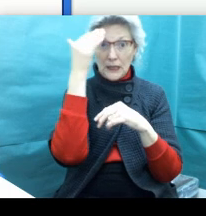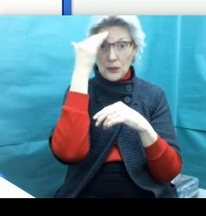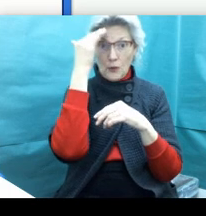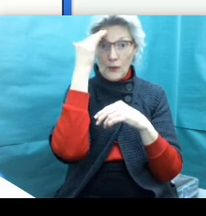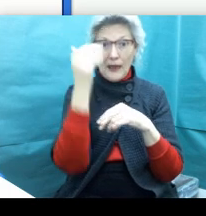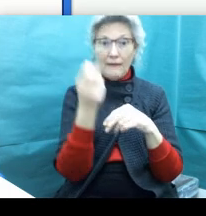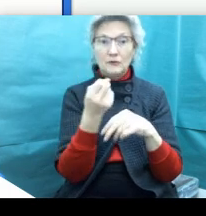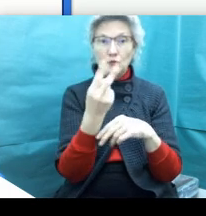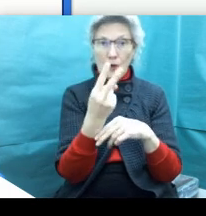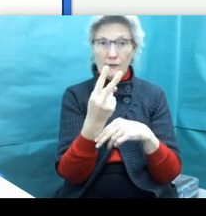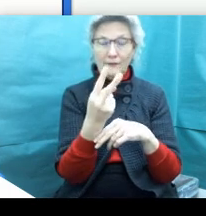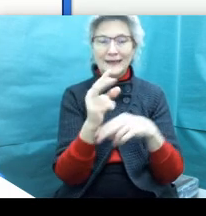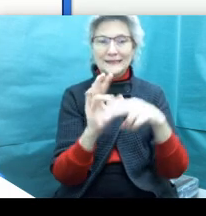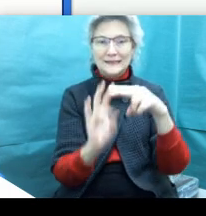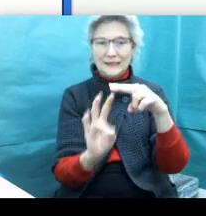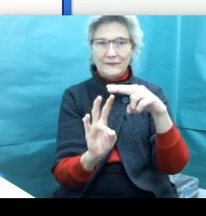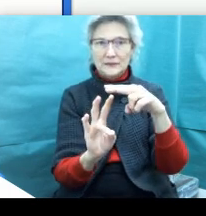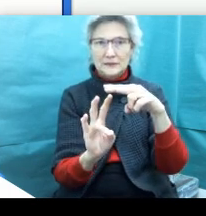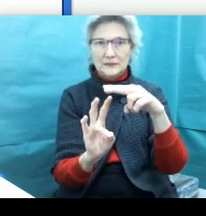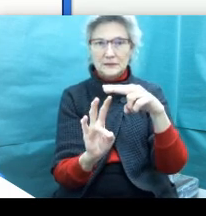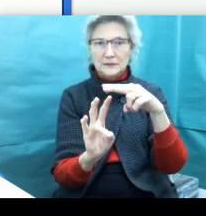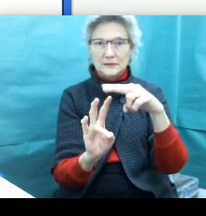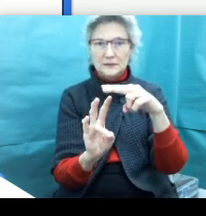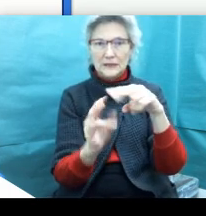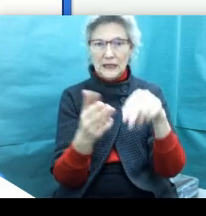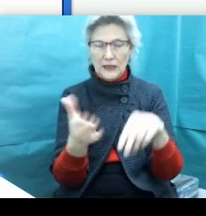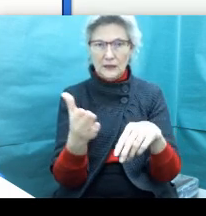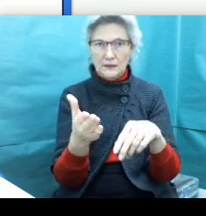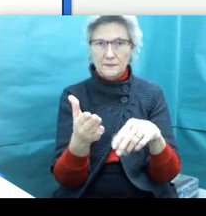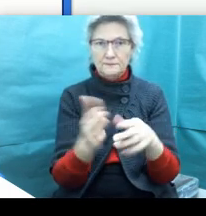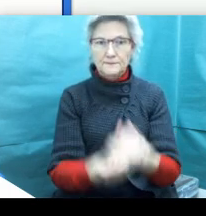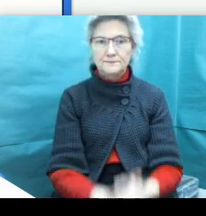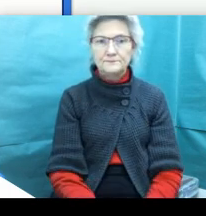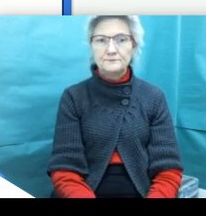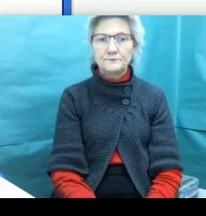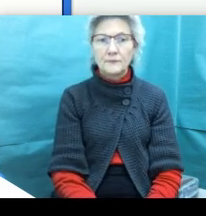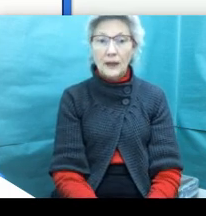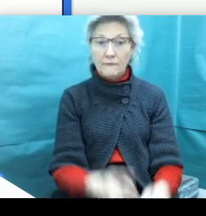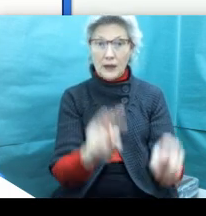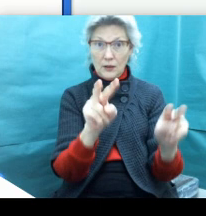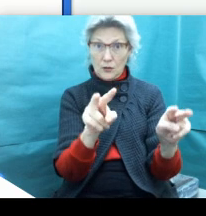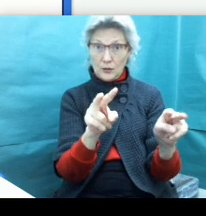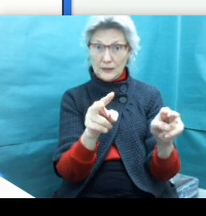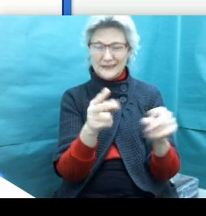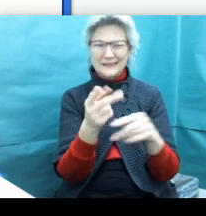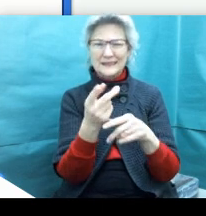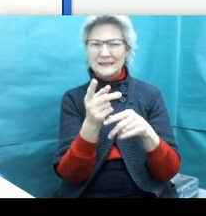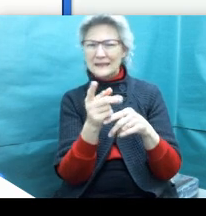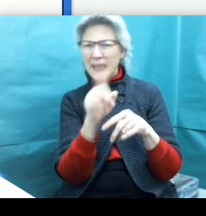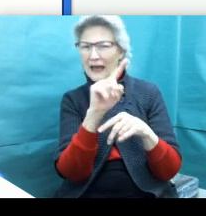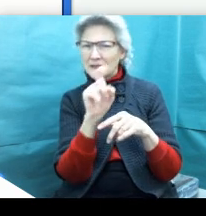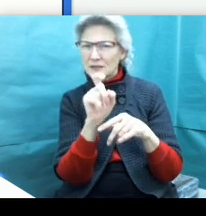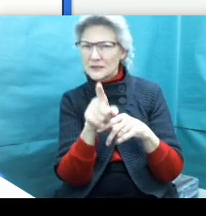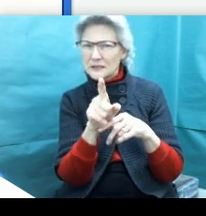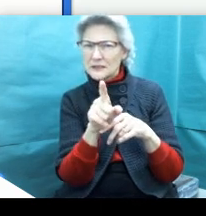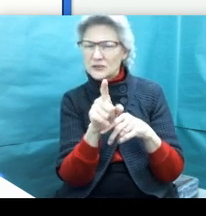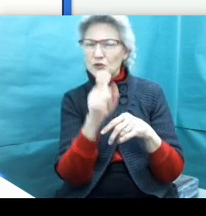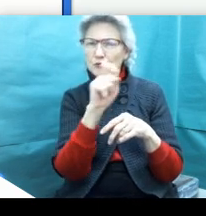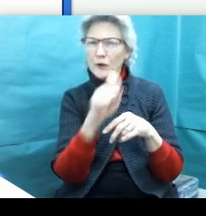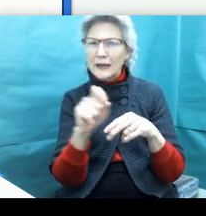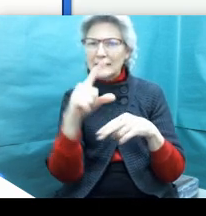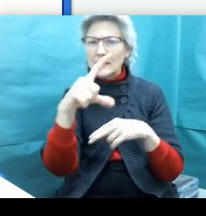have 12 sevenths here. Well, if I look, it's asking me to write my product as a mixed